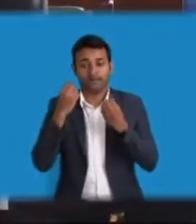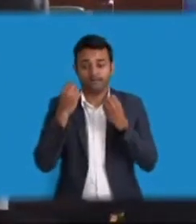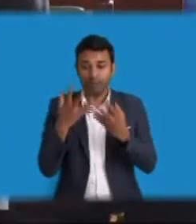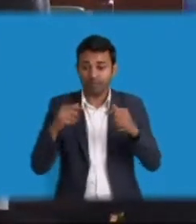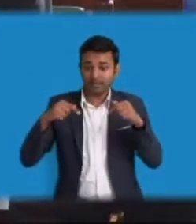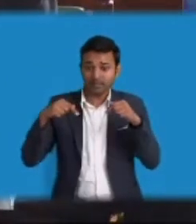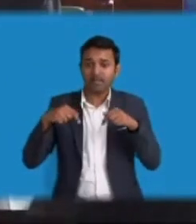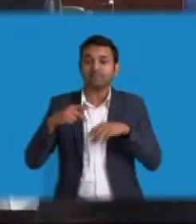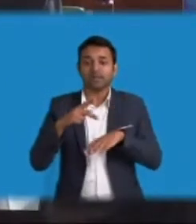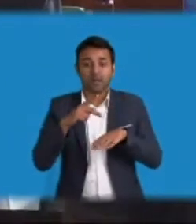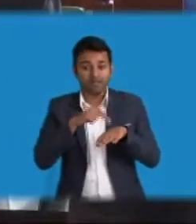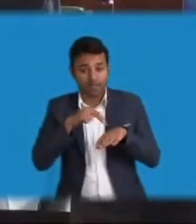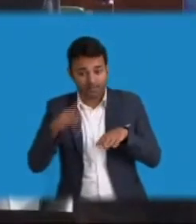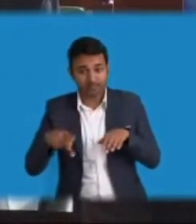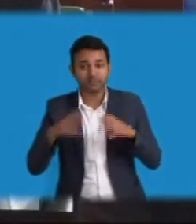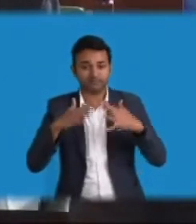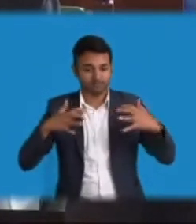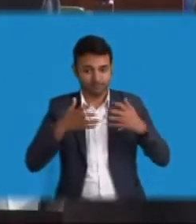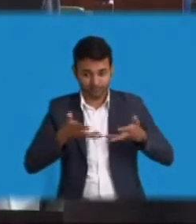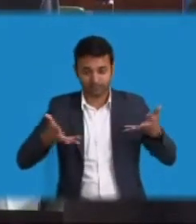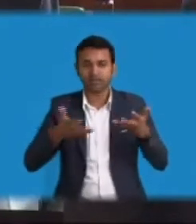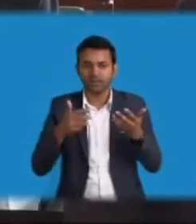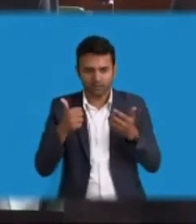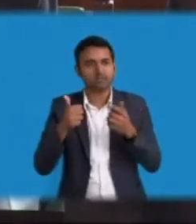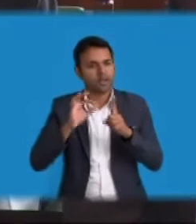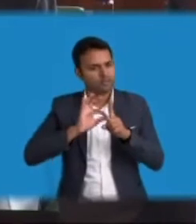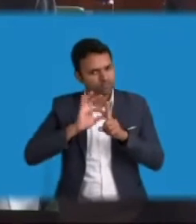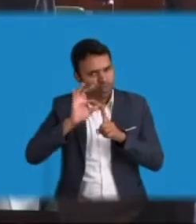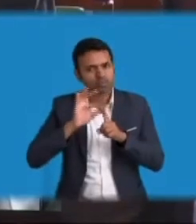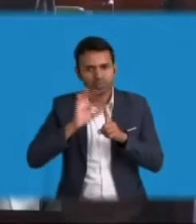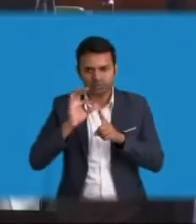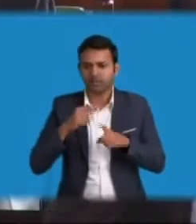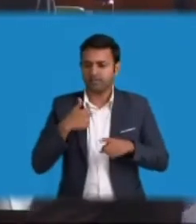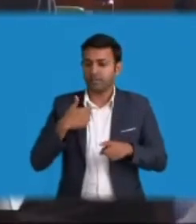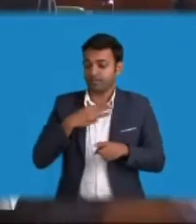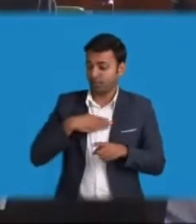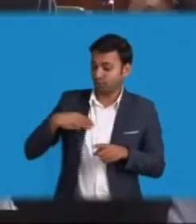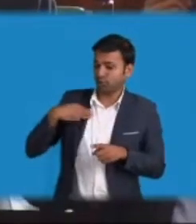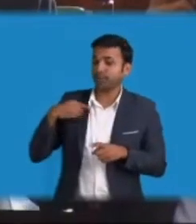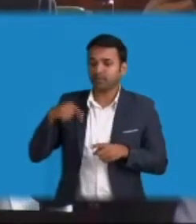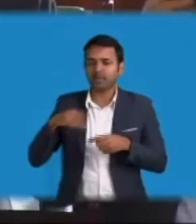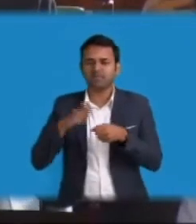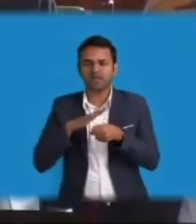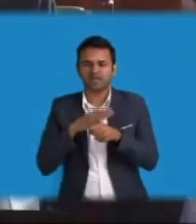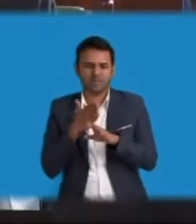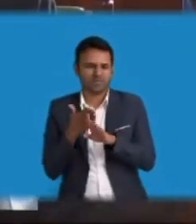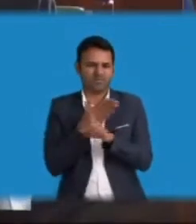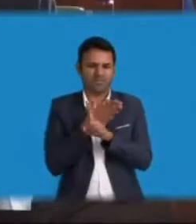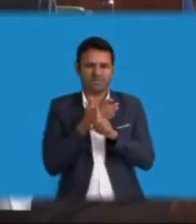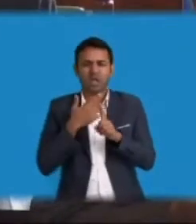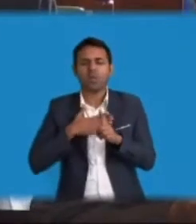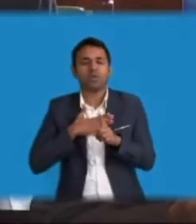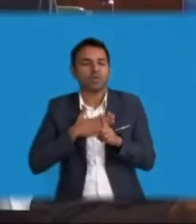progress made by the Department of Local Government and Municipal Councils. But before I do that, I want to thank Honourable Prasad for